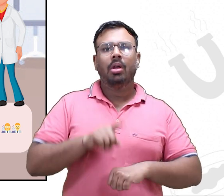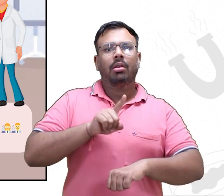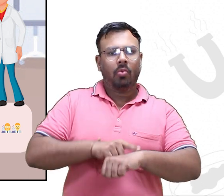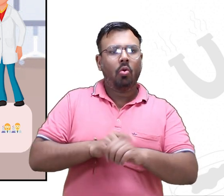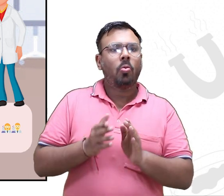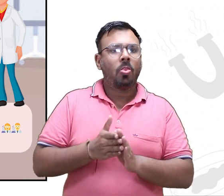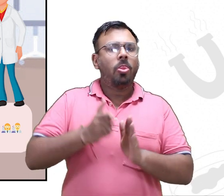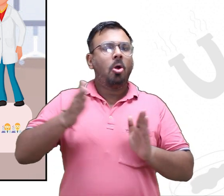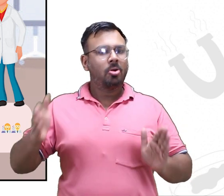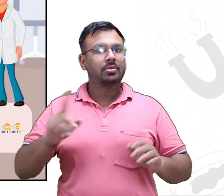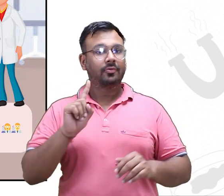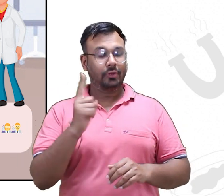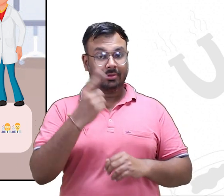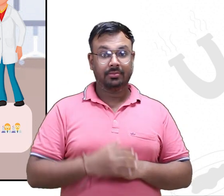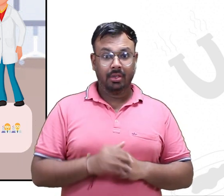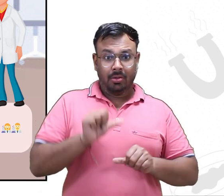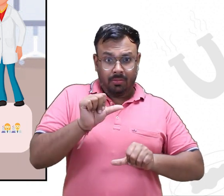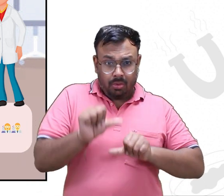chemicals to form a crystal.